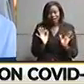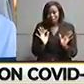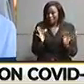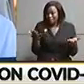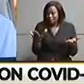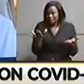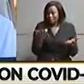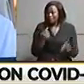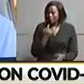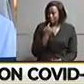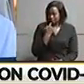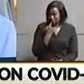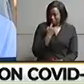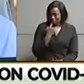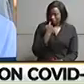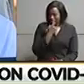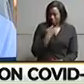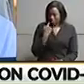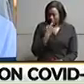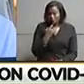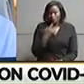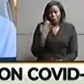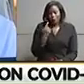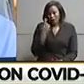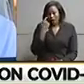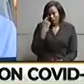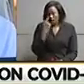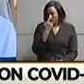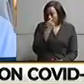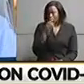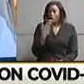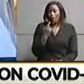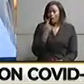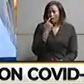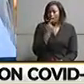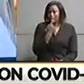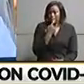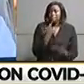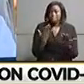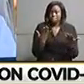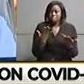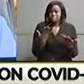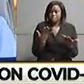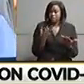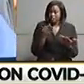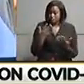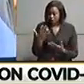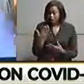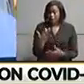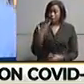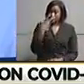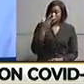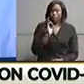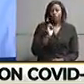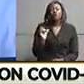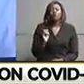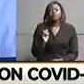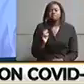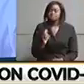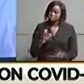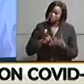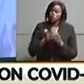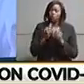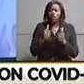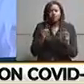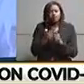on the mouth, the eyes, or the nose. And you remember I told you how I always use my